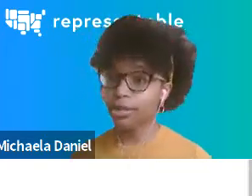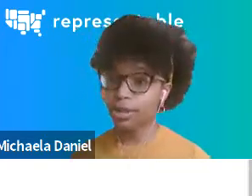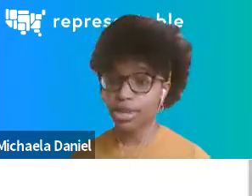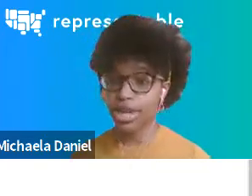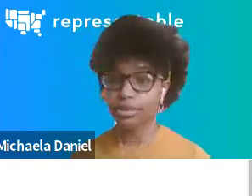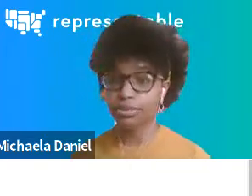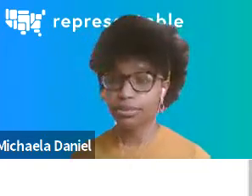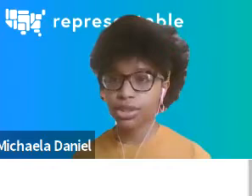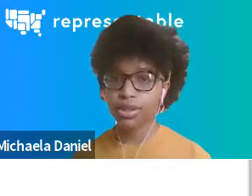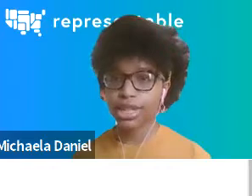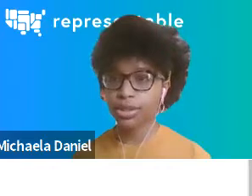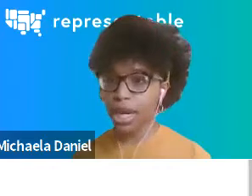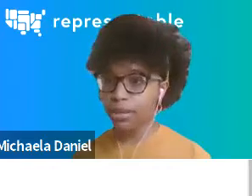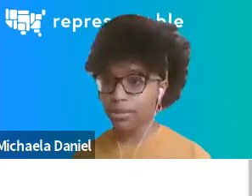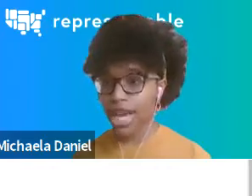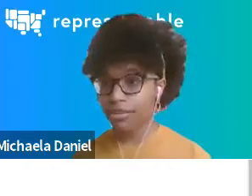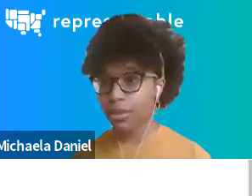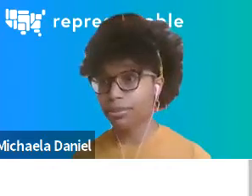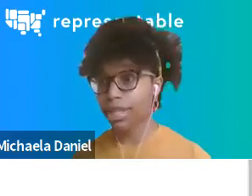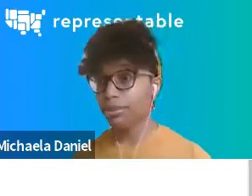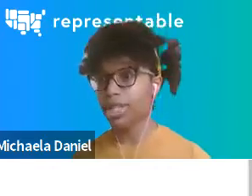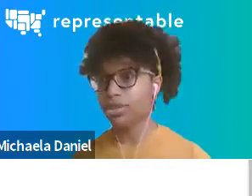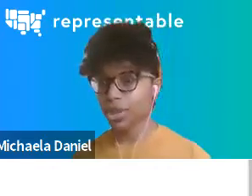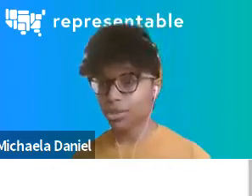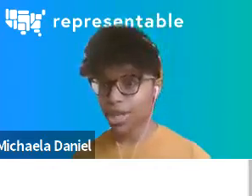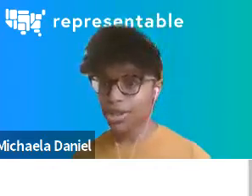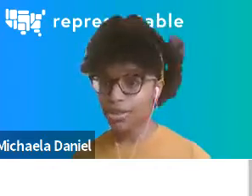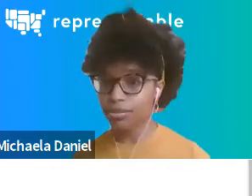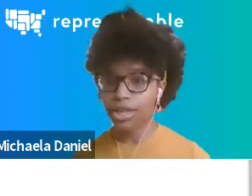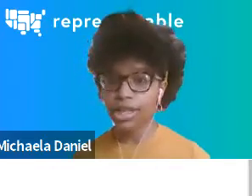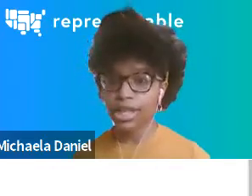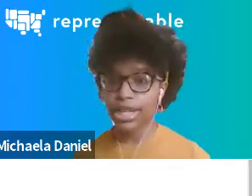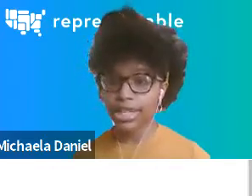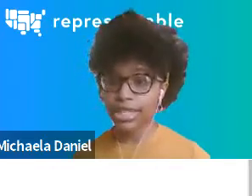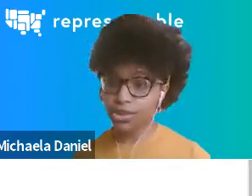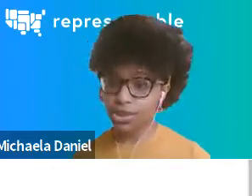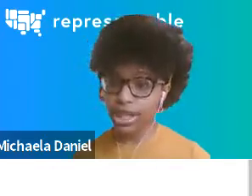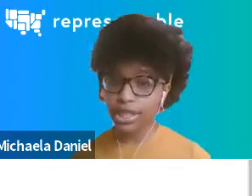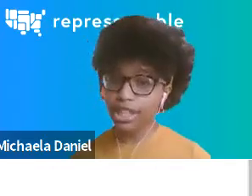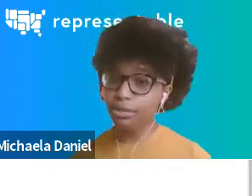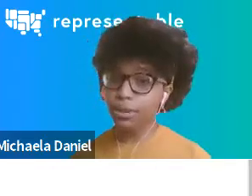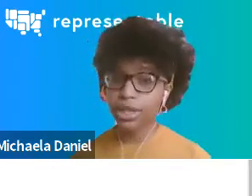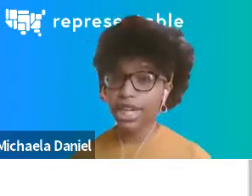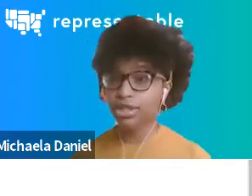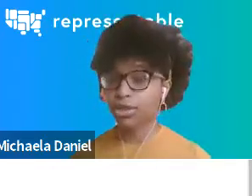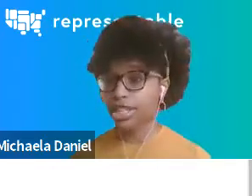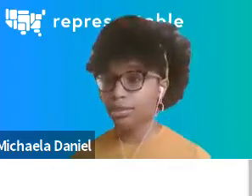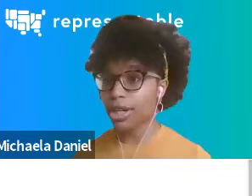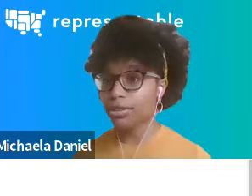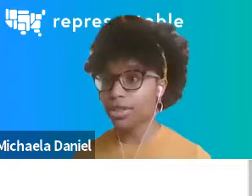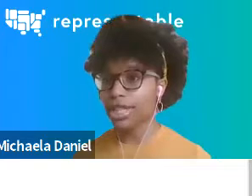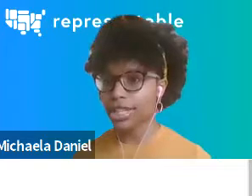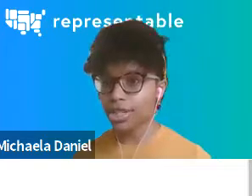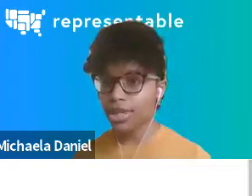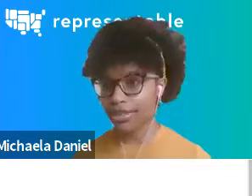neighborhoods to take people there. So it's a problem that everyone in my community struggles with. And then additionally, a lot of people work at Stonecrest